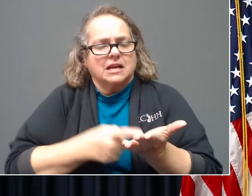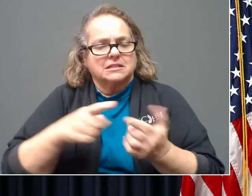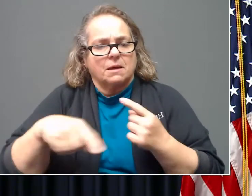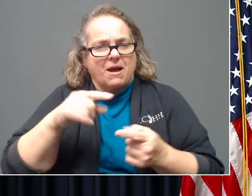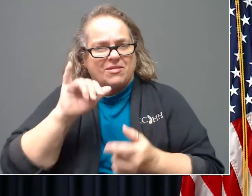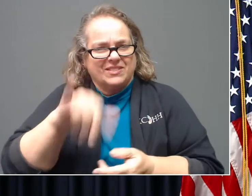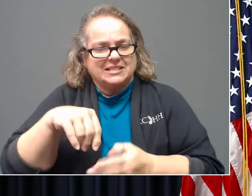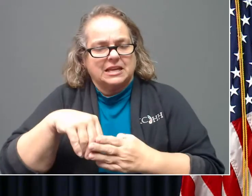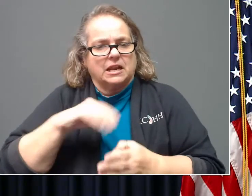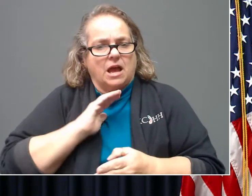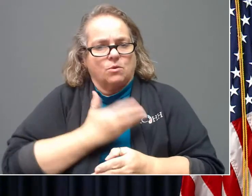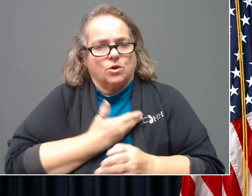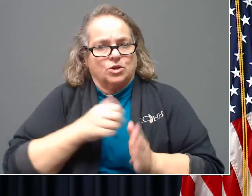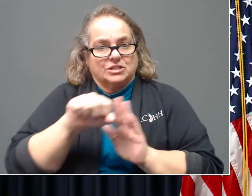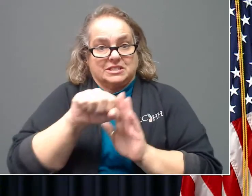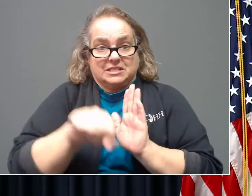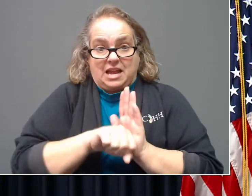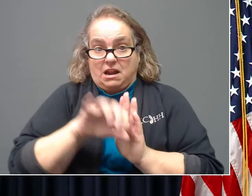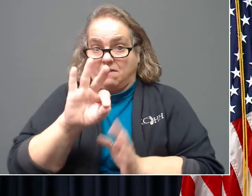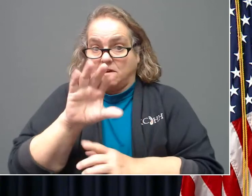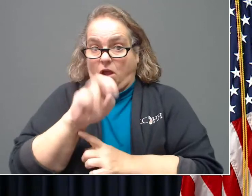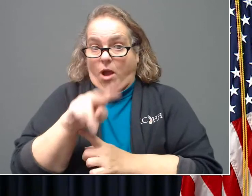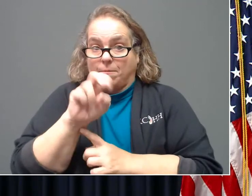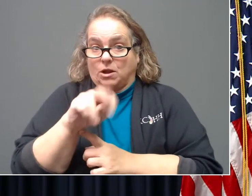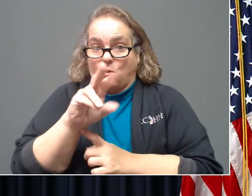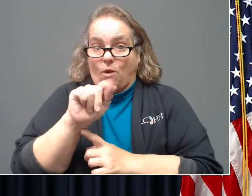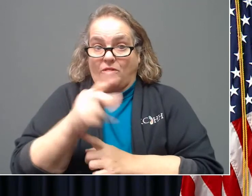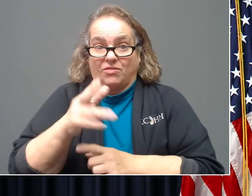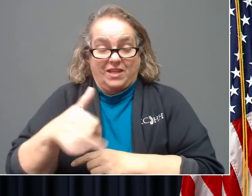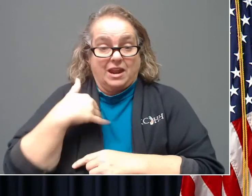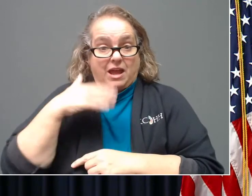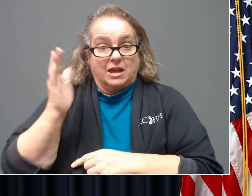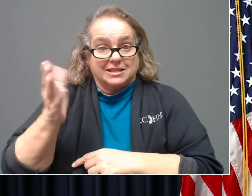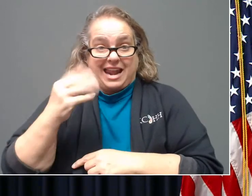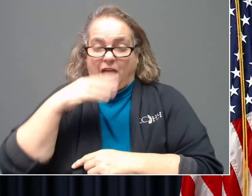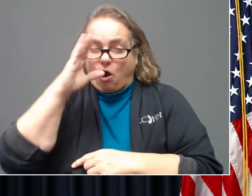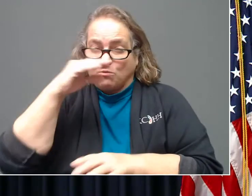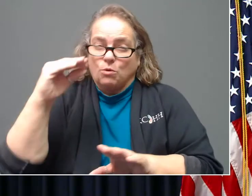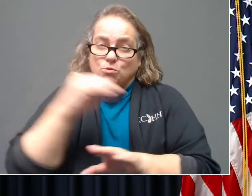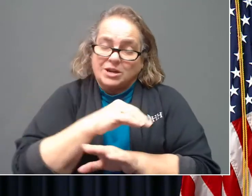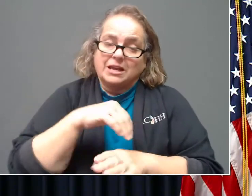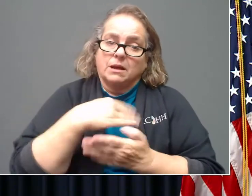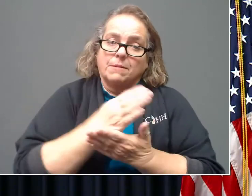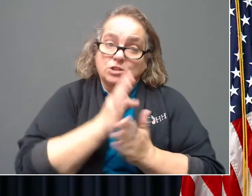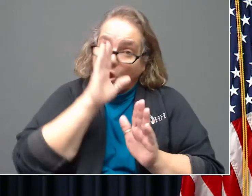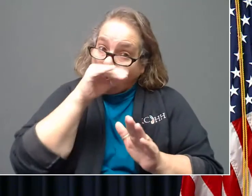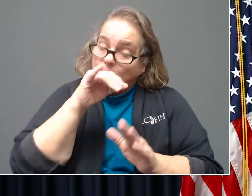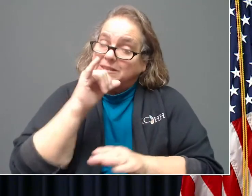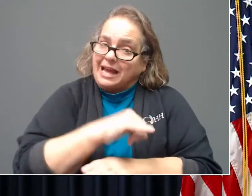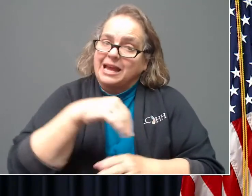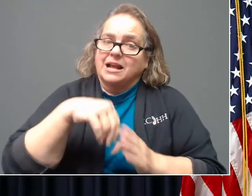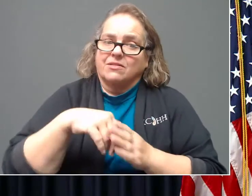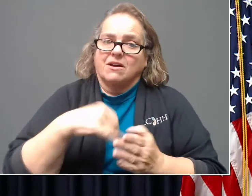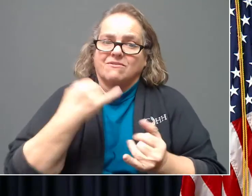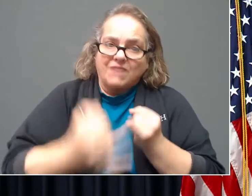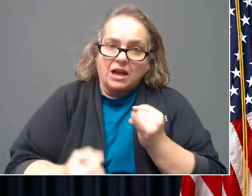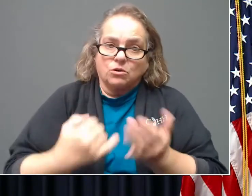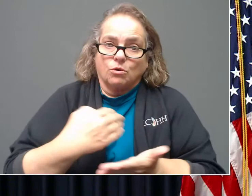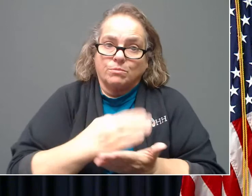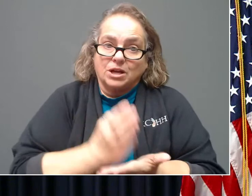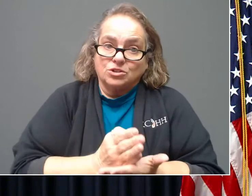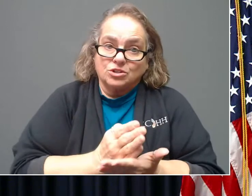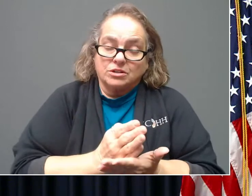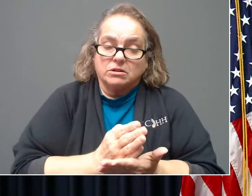while we put money in the budget that I hope ends up in the final budget to help move this forward, we have been taking steps behind the